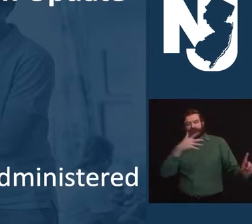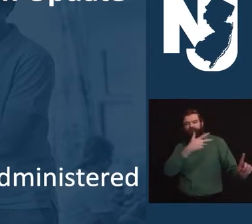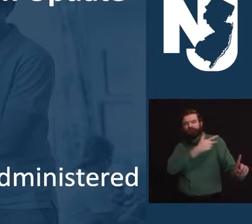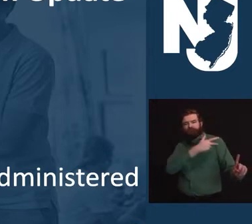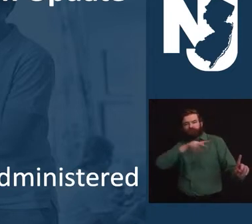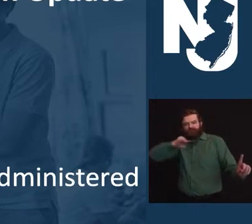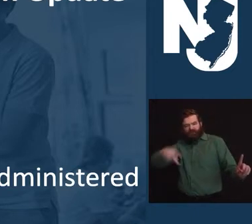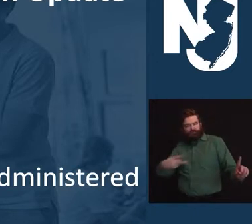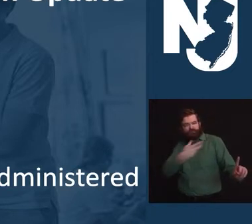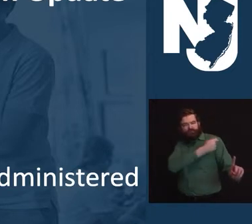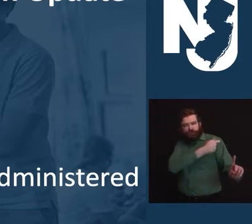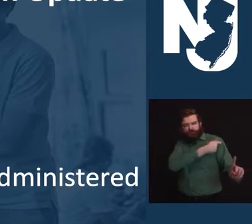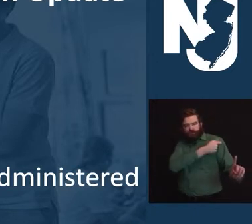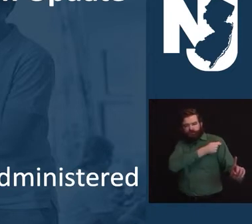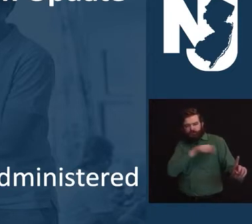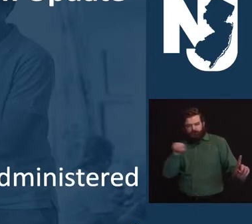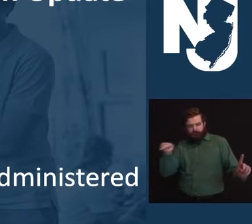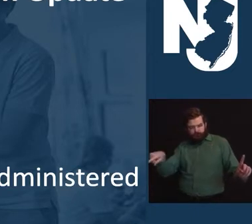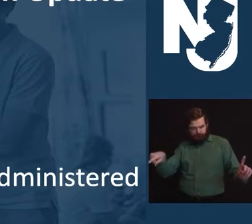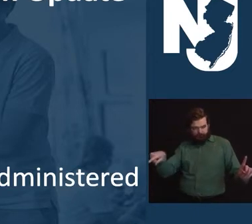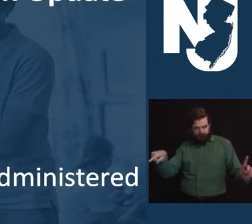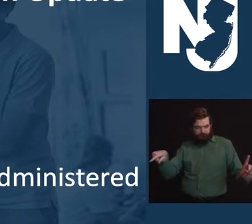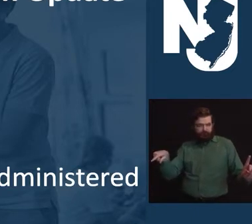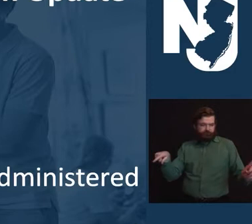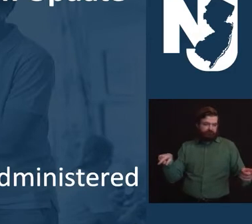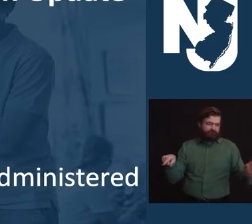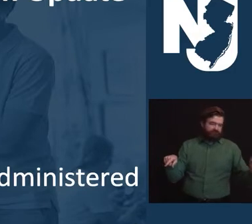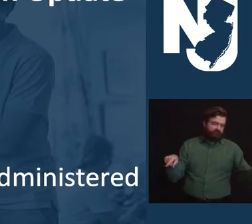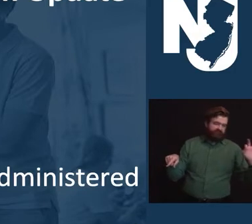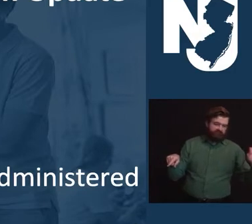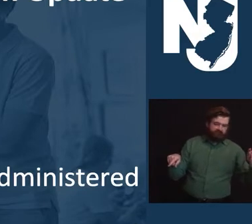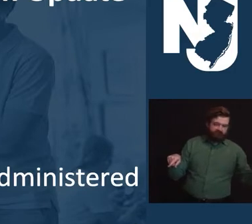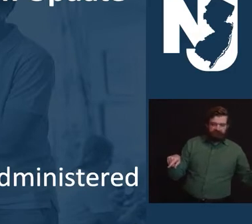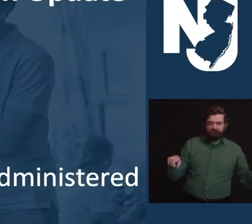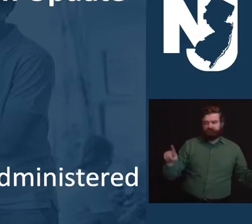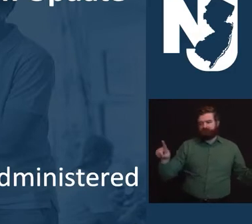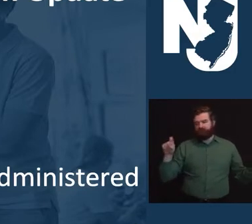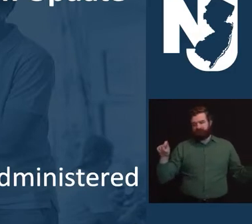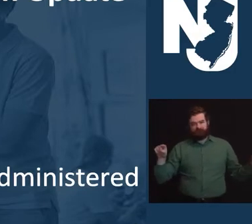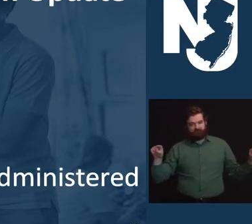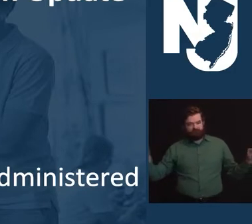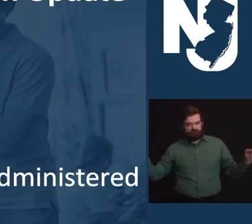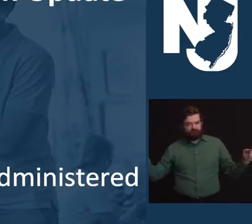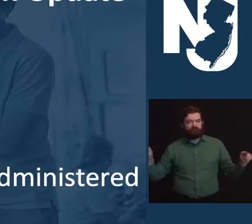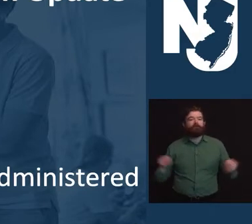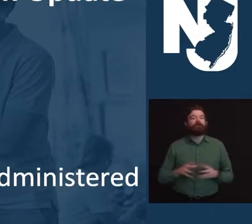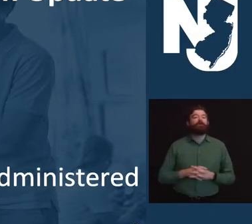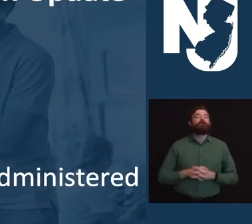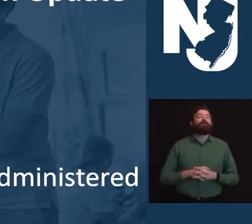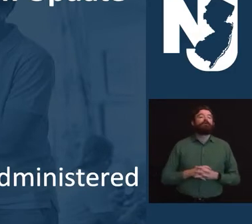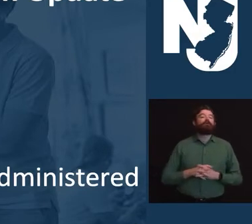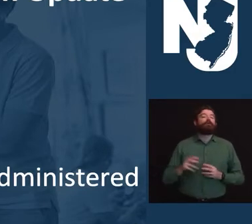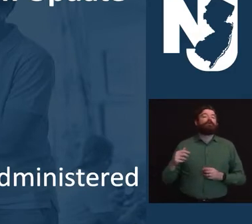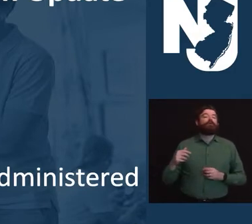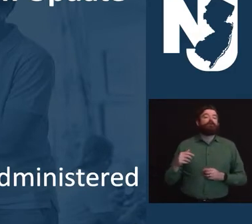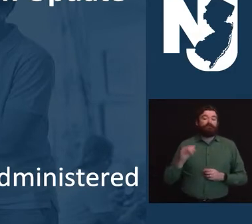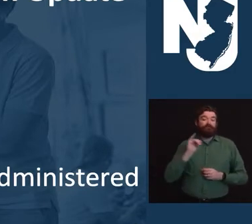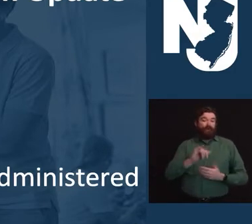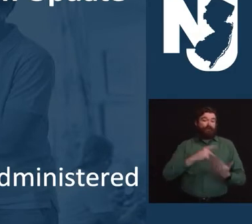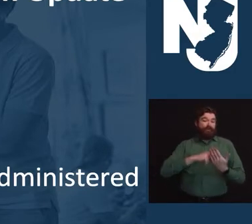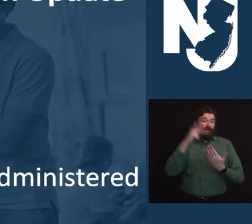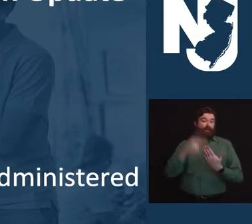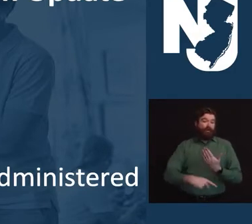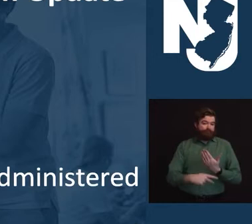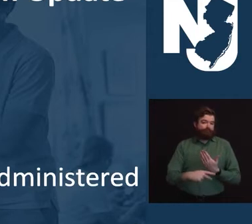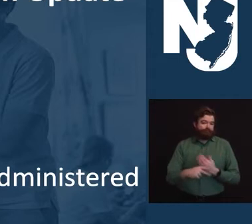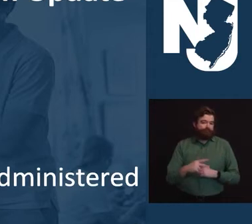113,275 total vaccinations already administered. We will continue to work closely with and monitor the progress at our long-term care facilities,